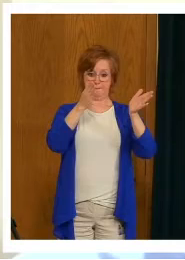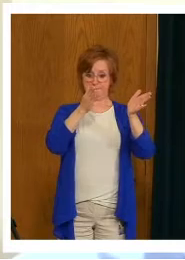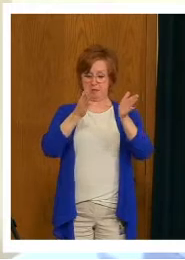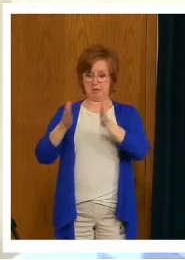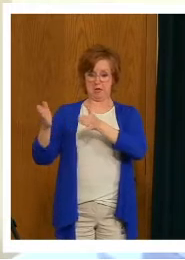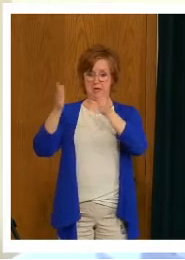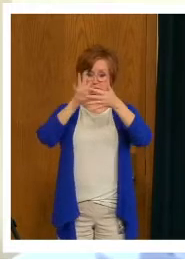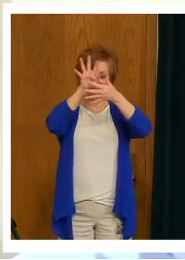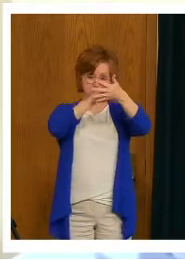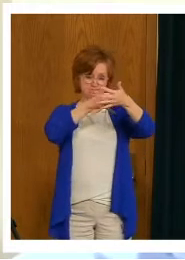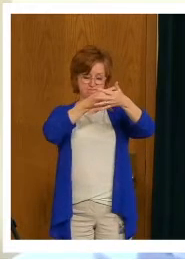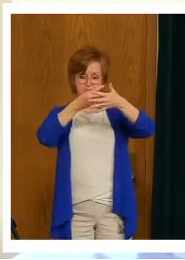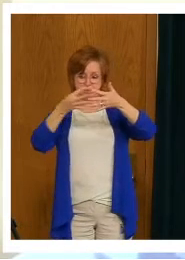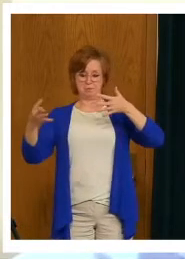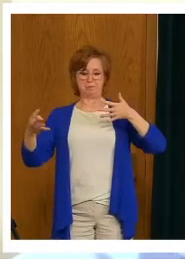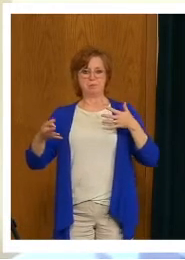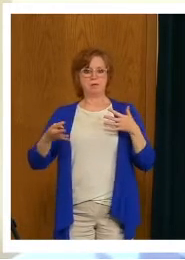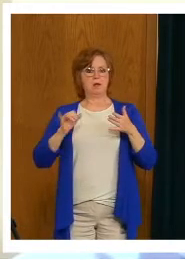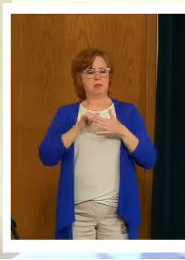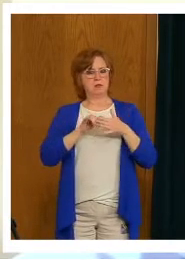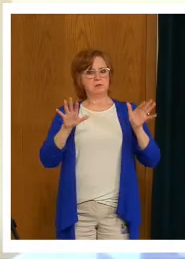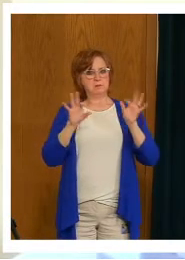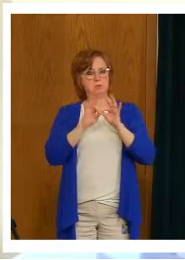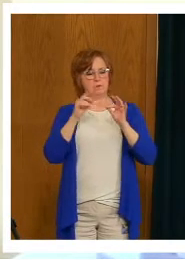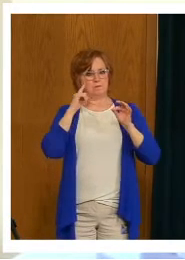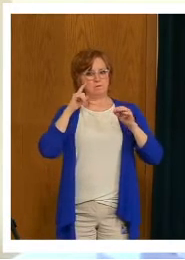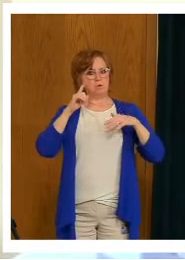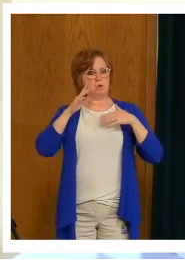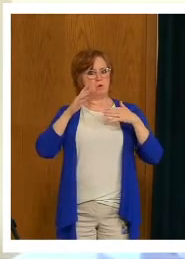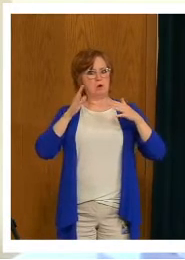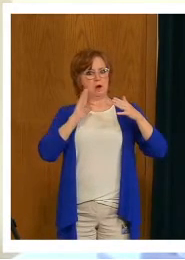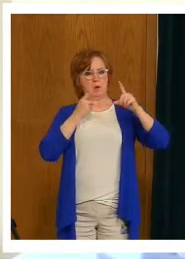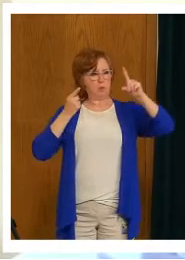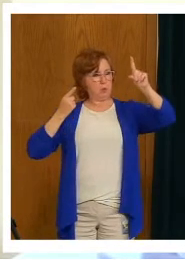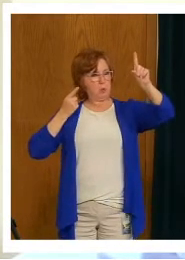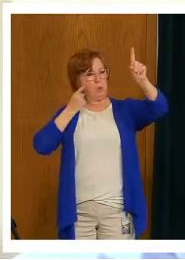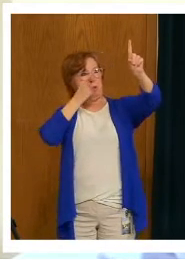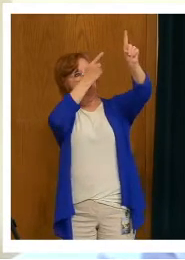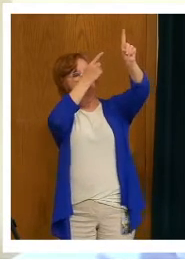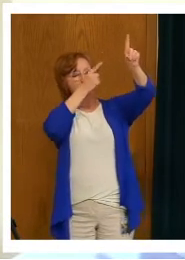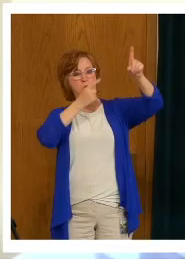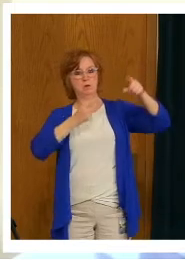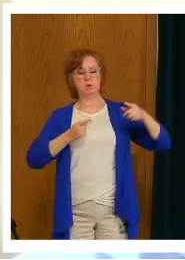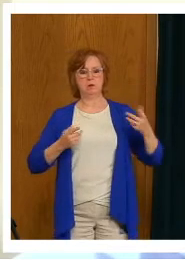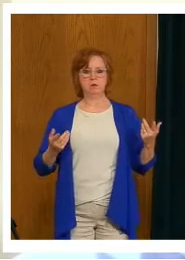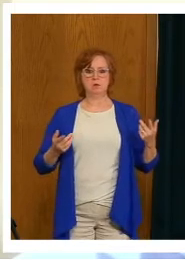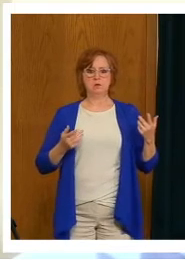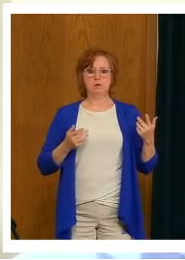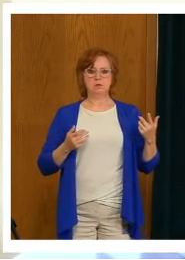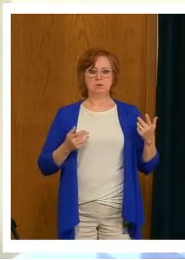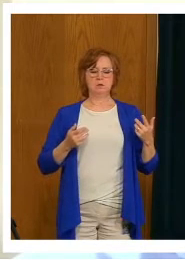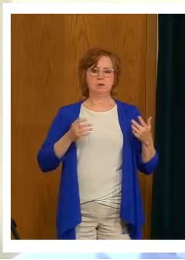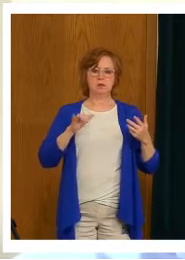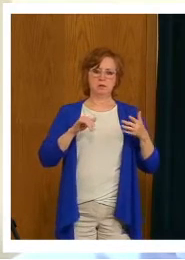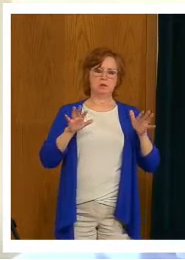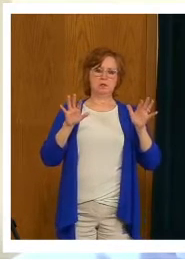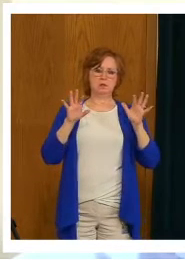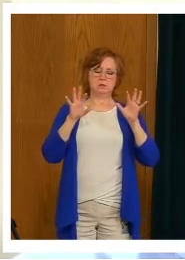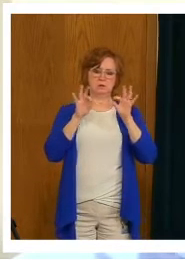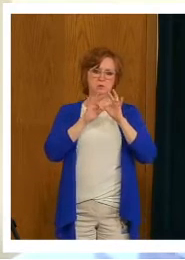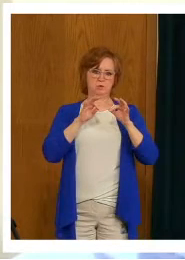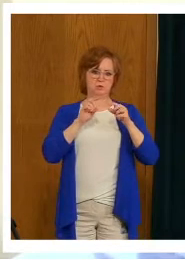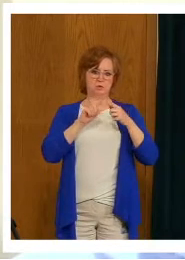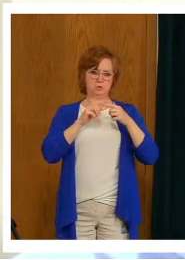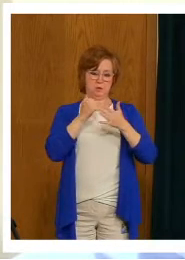vaccine provides individual protection at a high degree, and as the Premier said, while we are very fortunate to